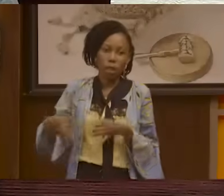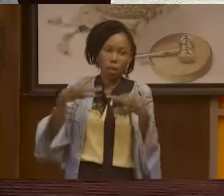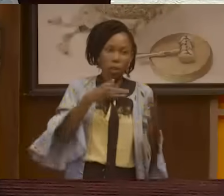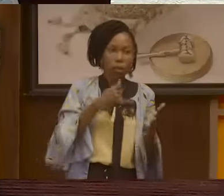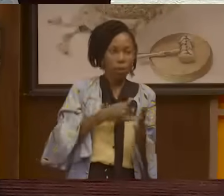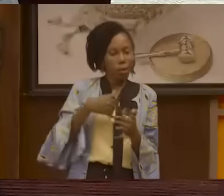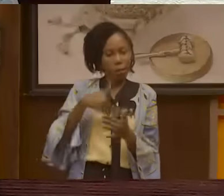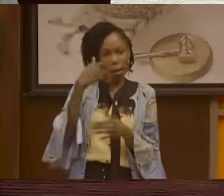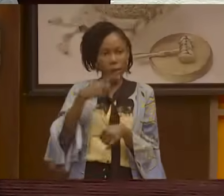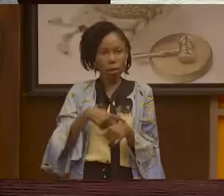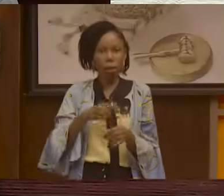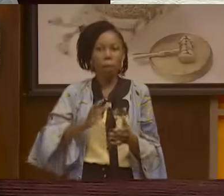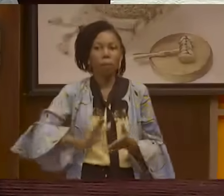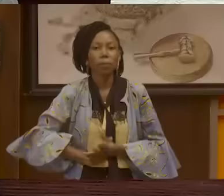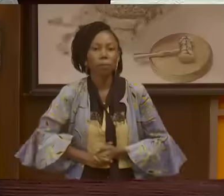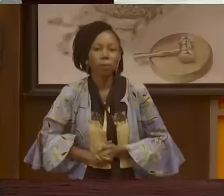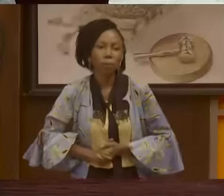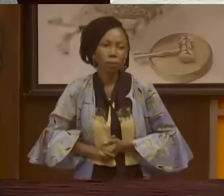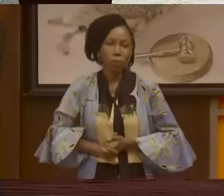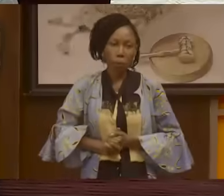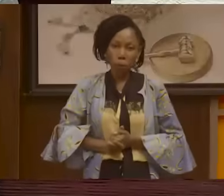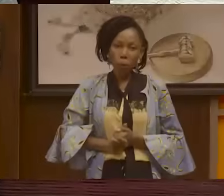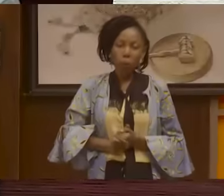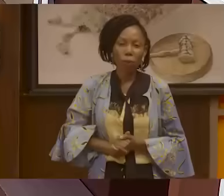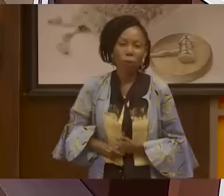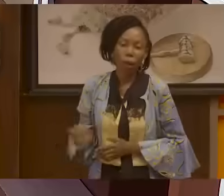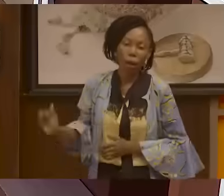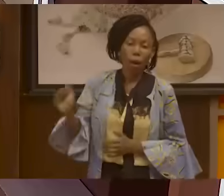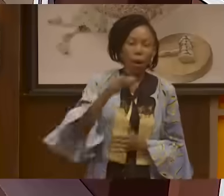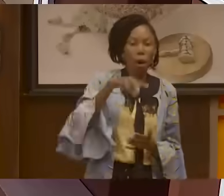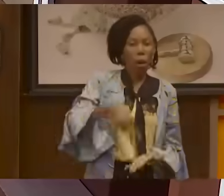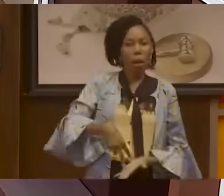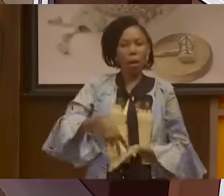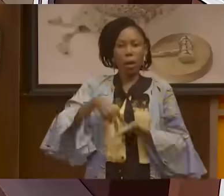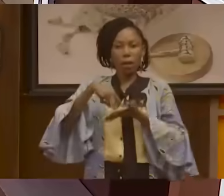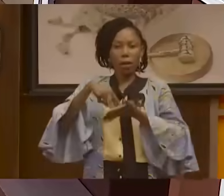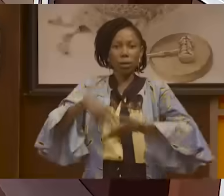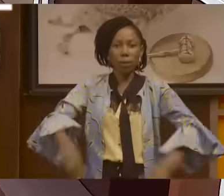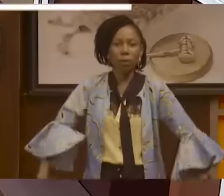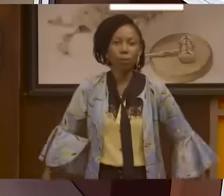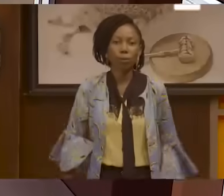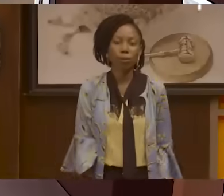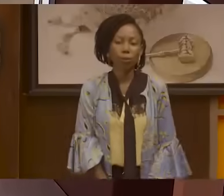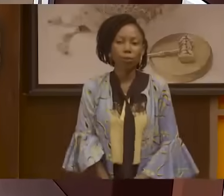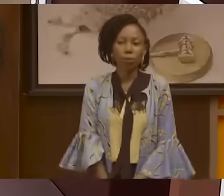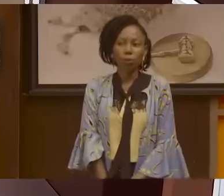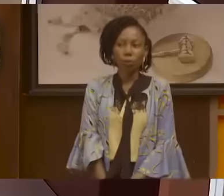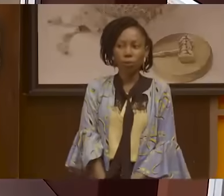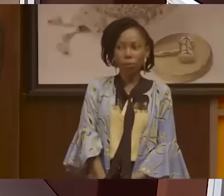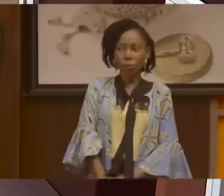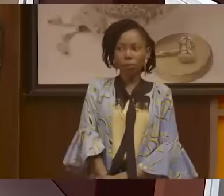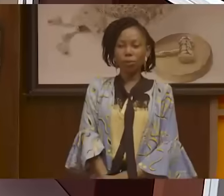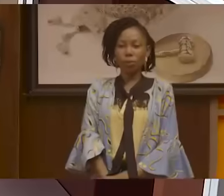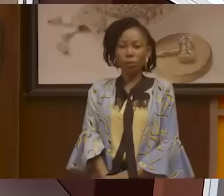that. Matter hereby adjourned. All right. If your baby daddy